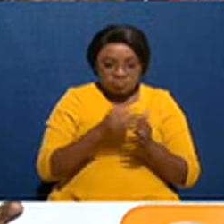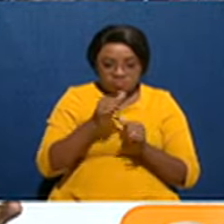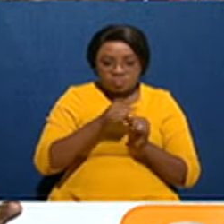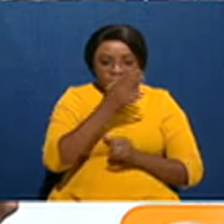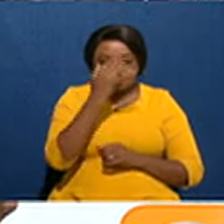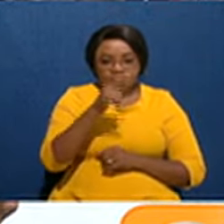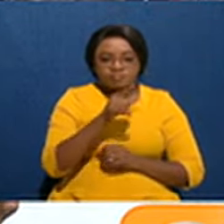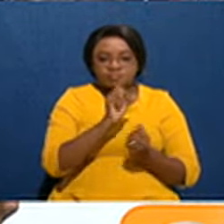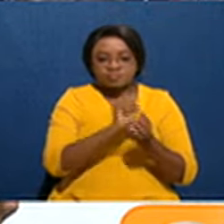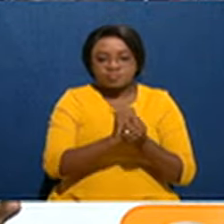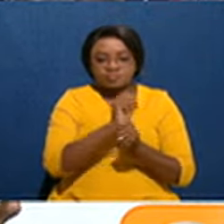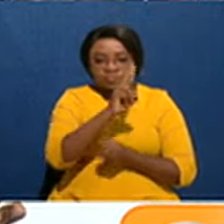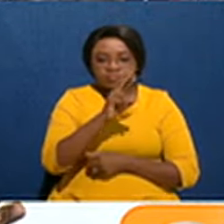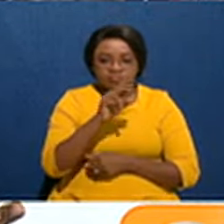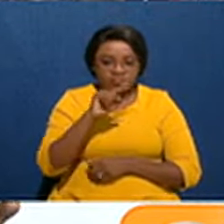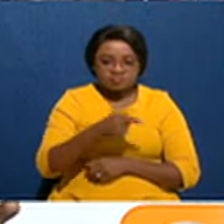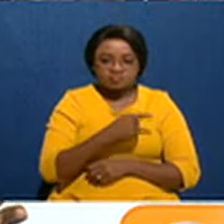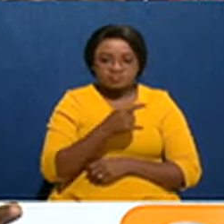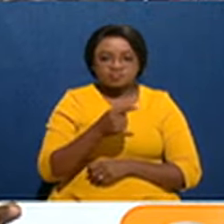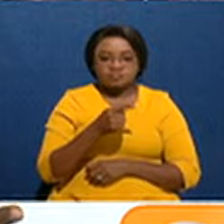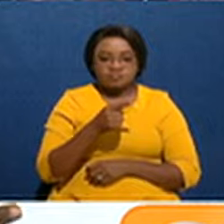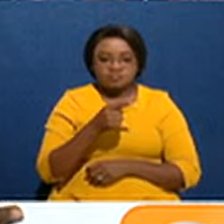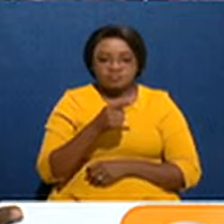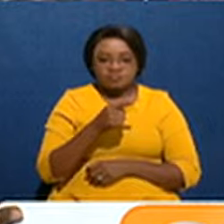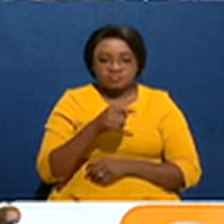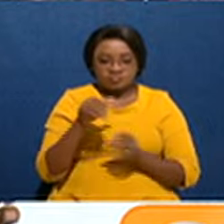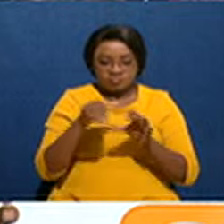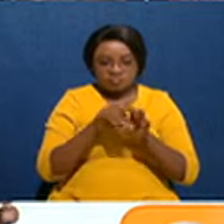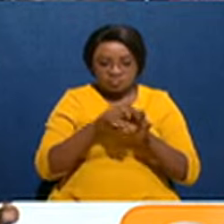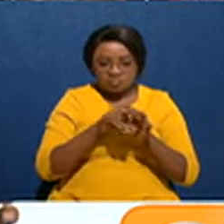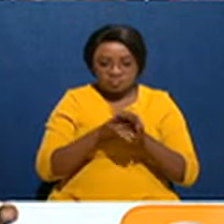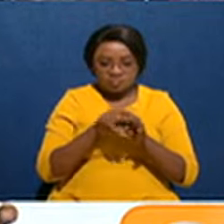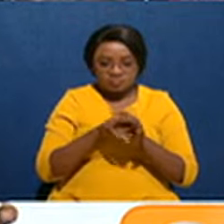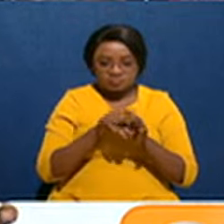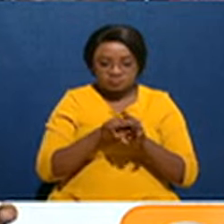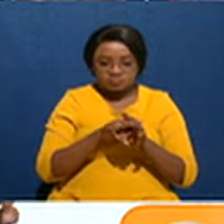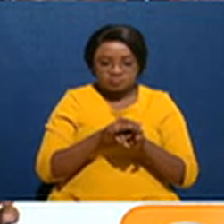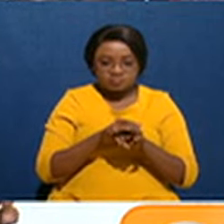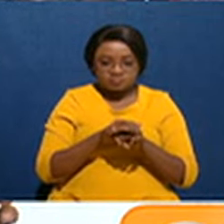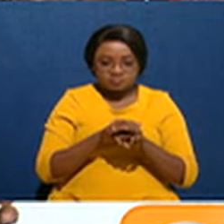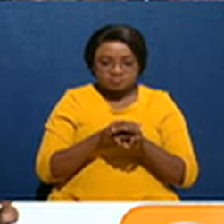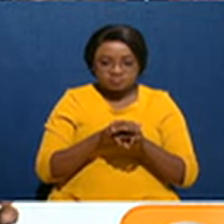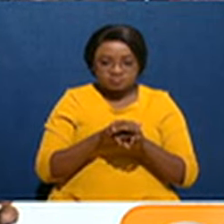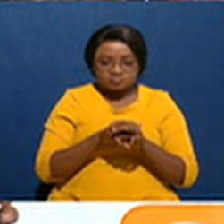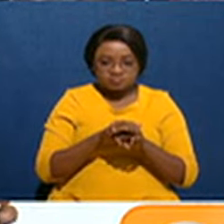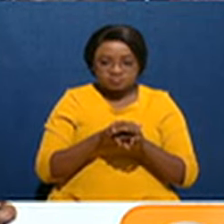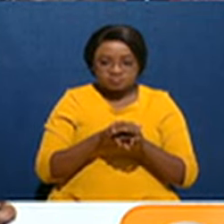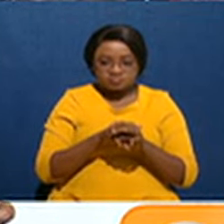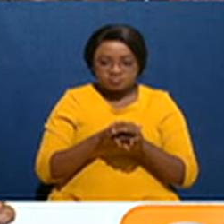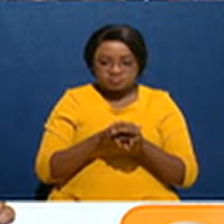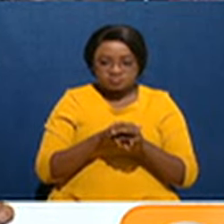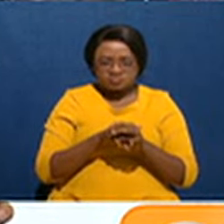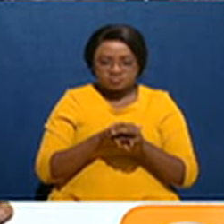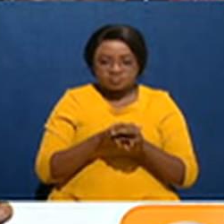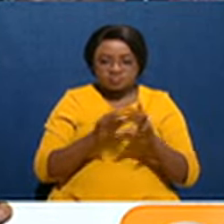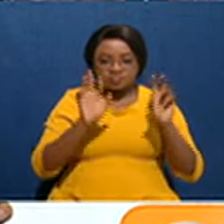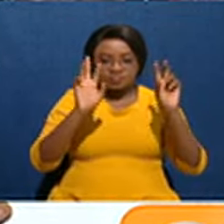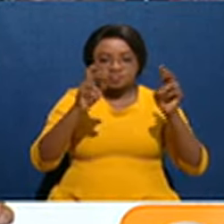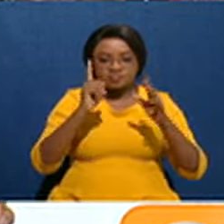the 12,000 member body, the organization that you all aspire to be the presidents and represent, the matter